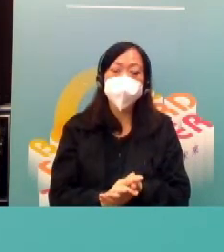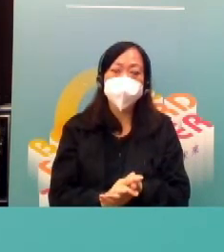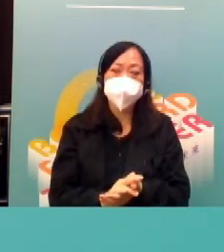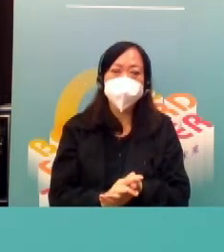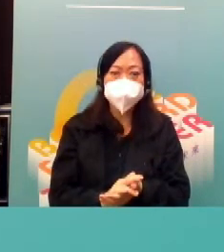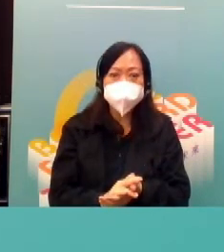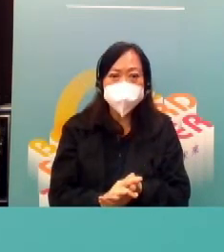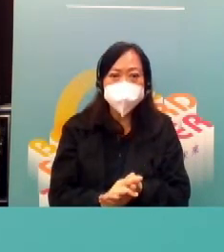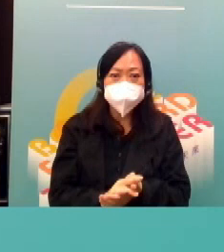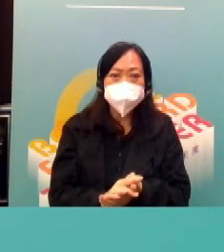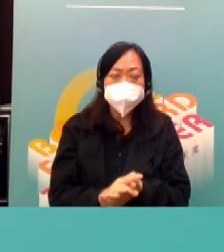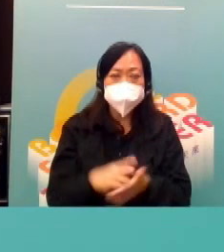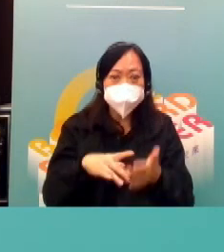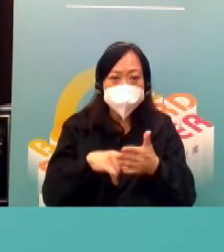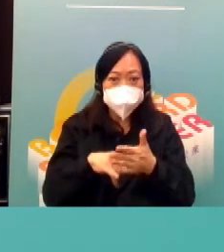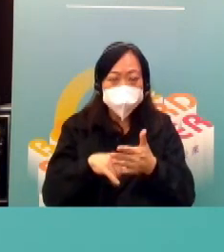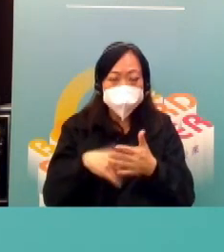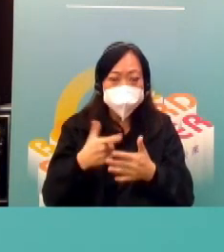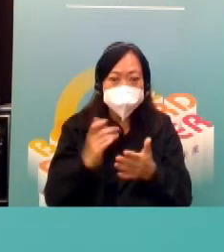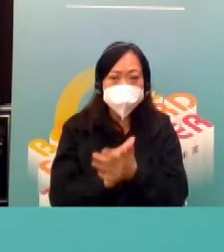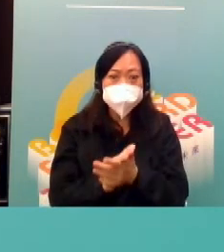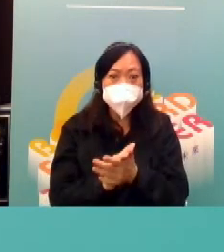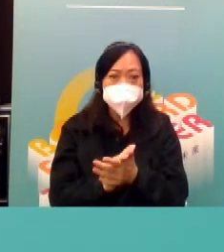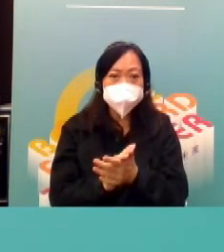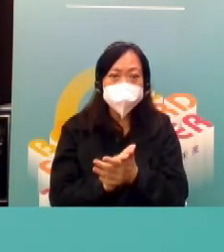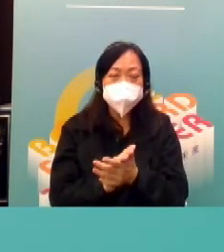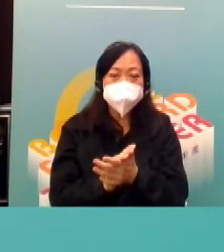committed. We don't believe that the